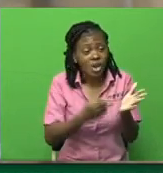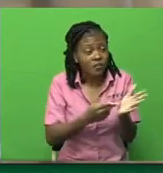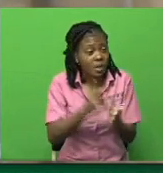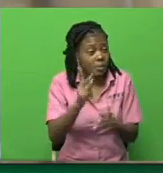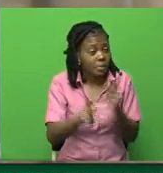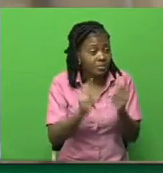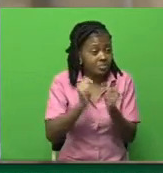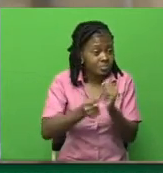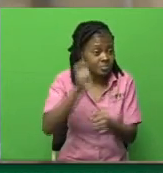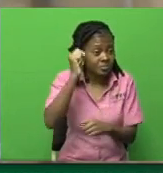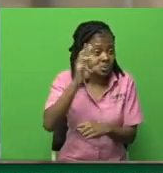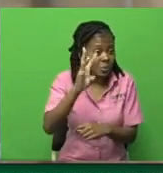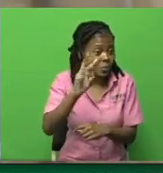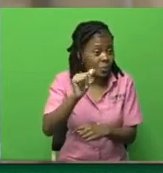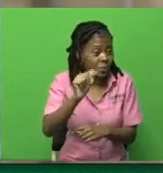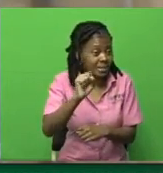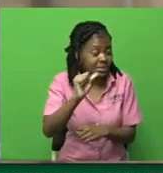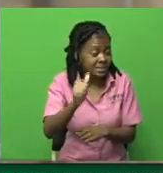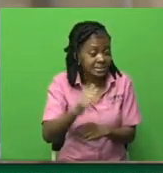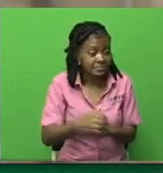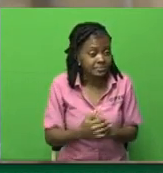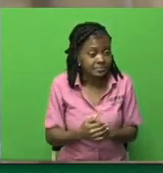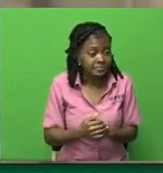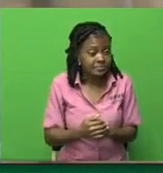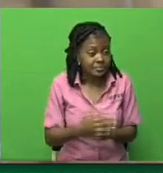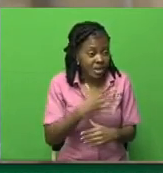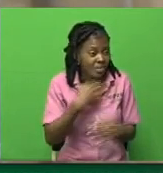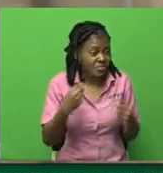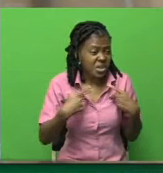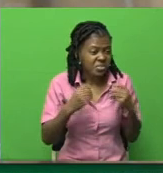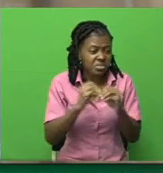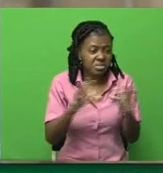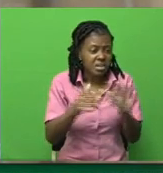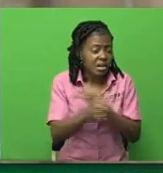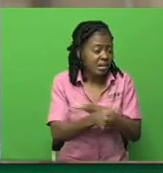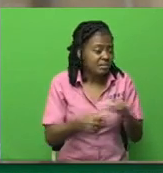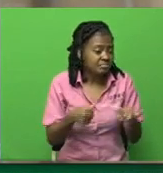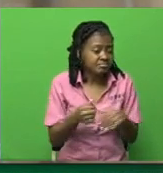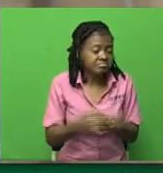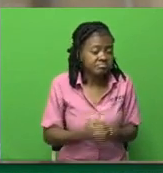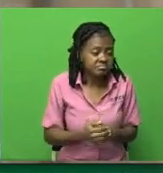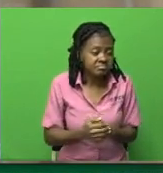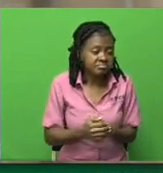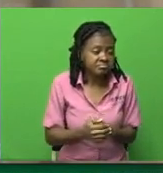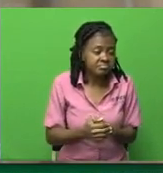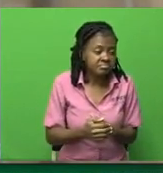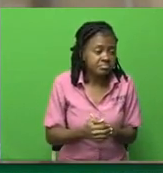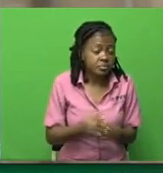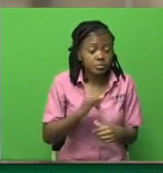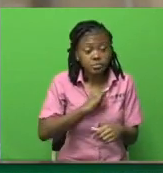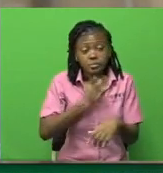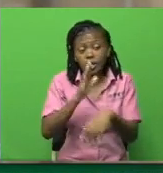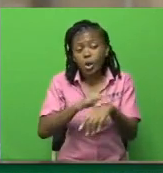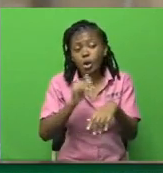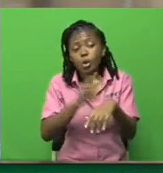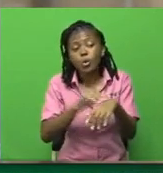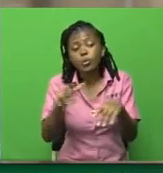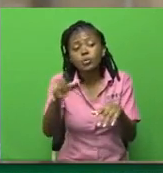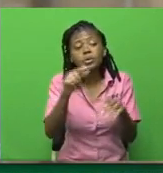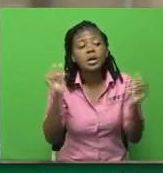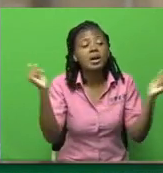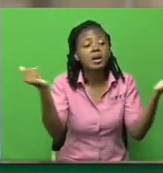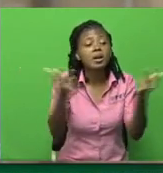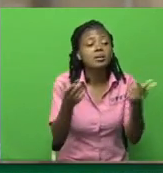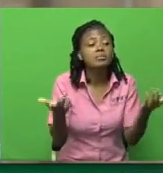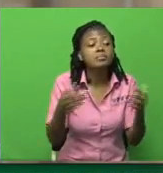Wasa and there's absolutely nothing to hide and I I call upon every member of this house both on